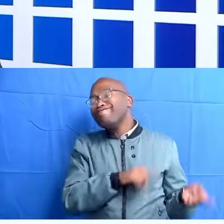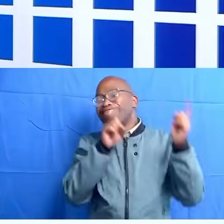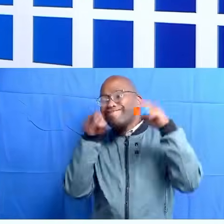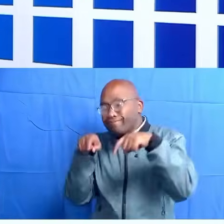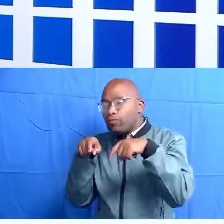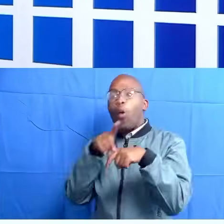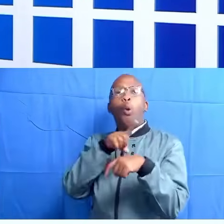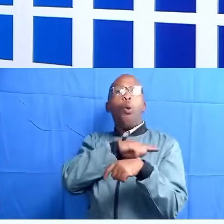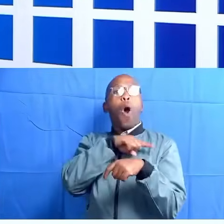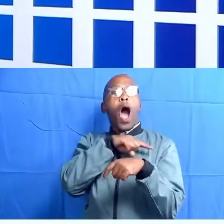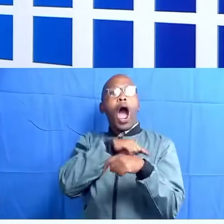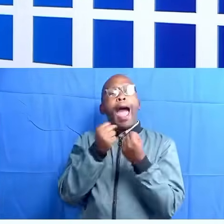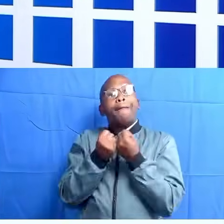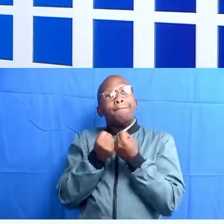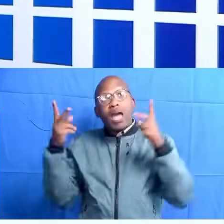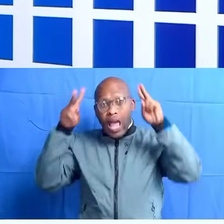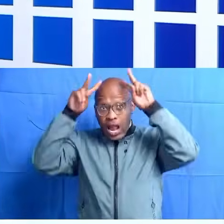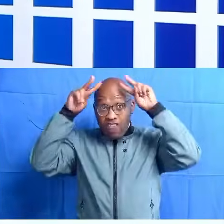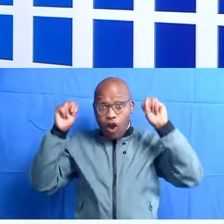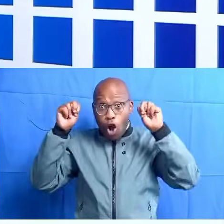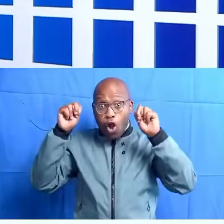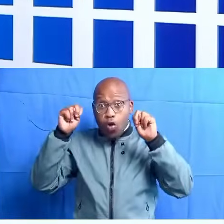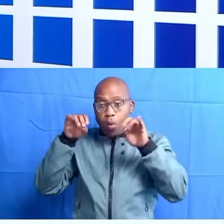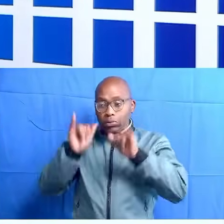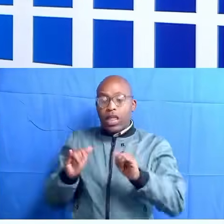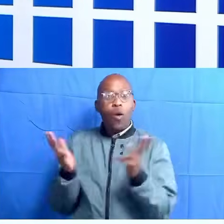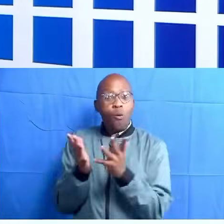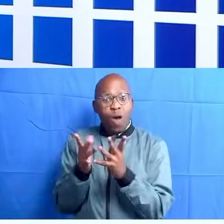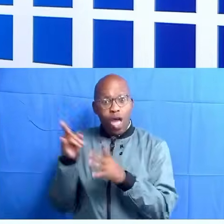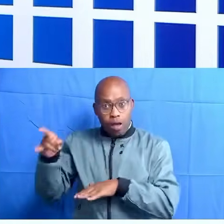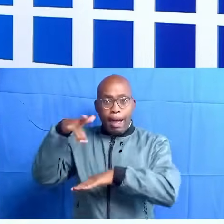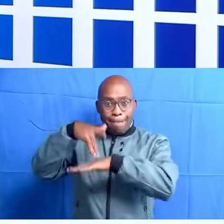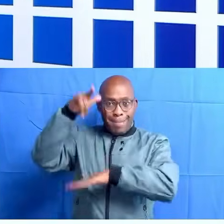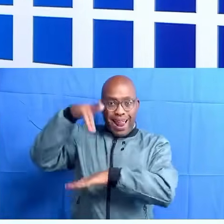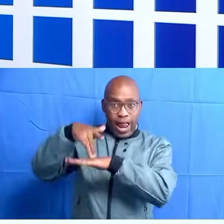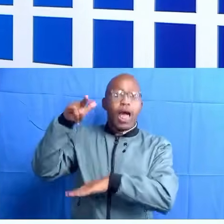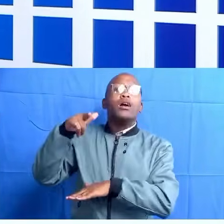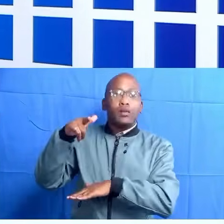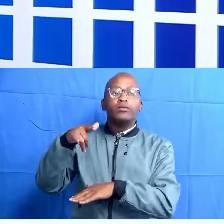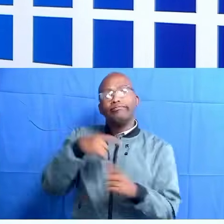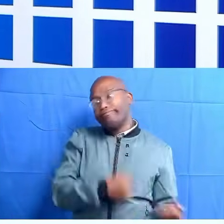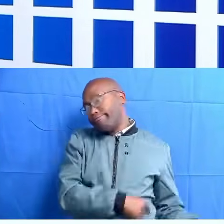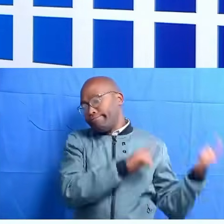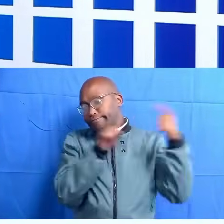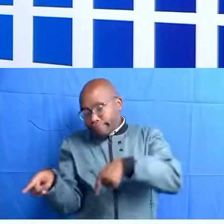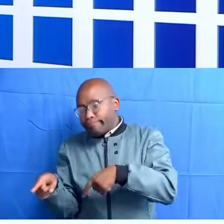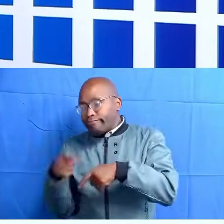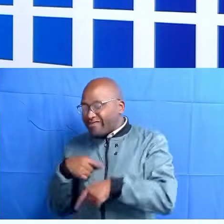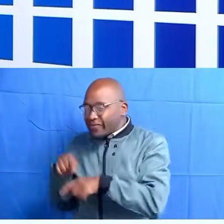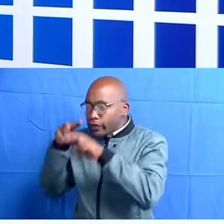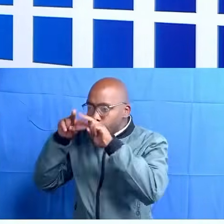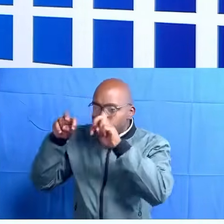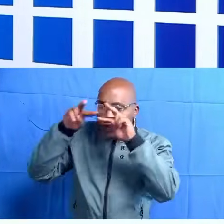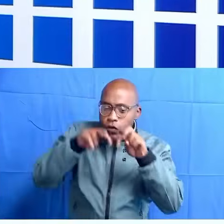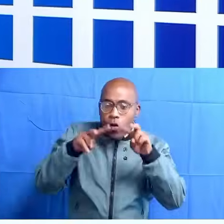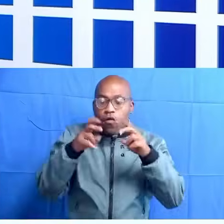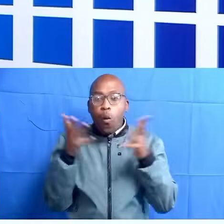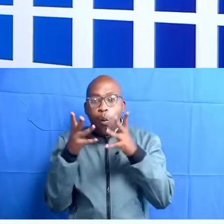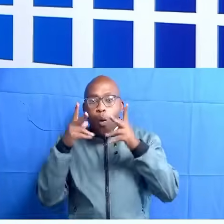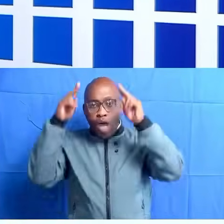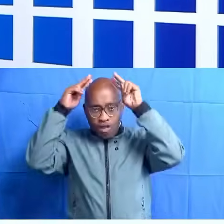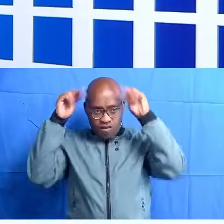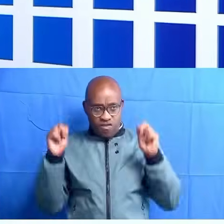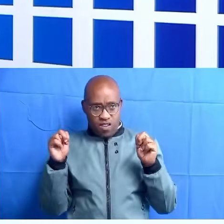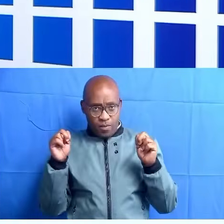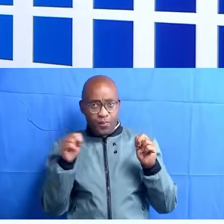hid many Viet Congs and they wanted to destroy them. They carried out this mission believing